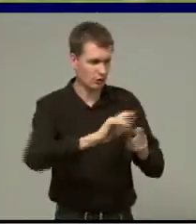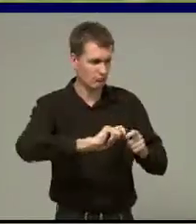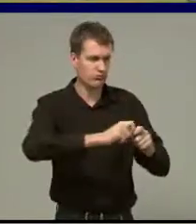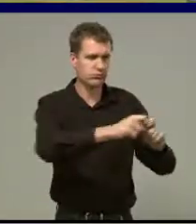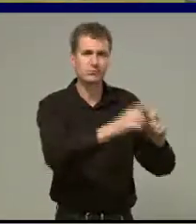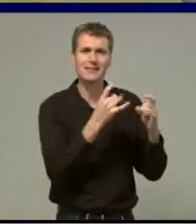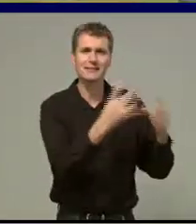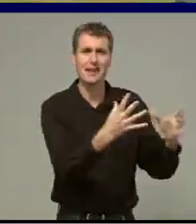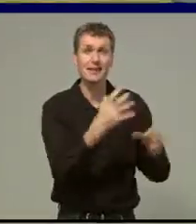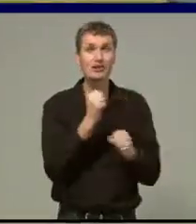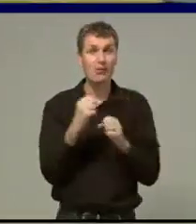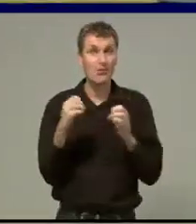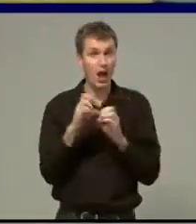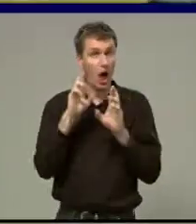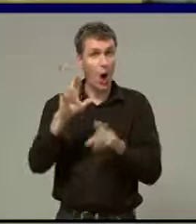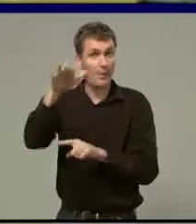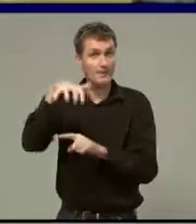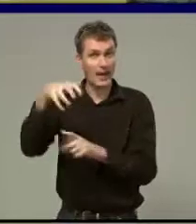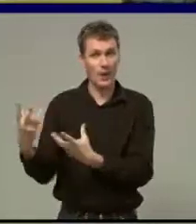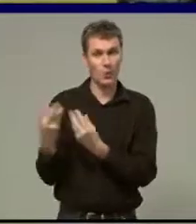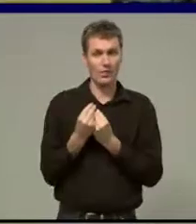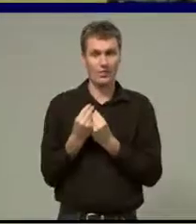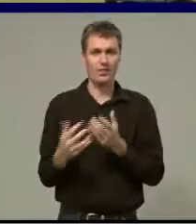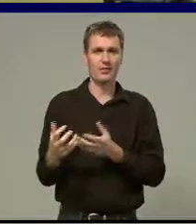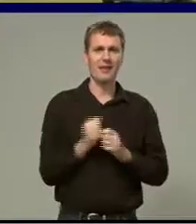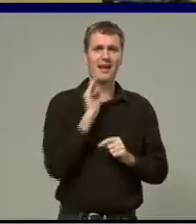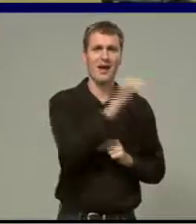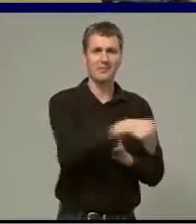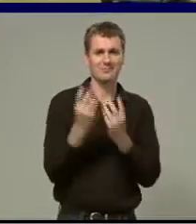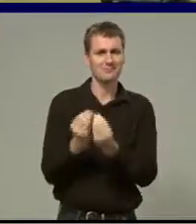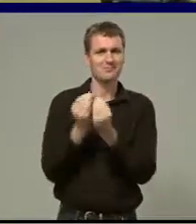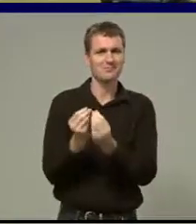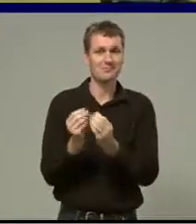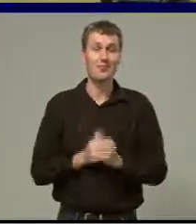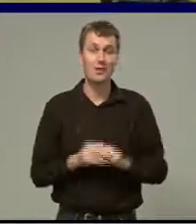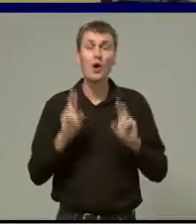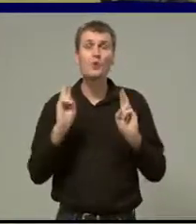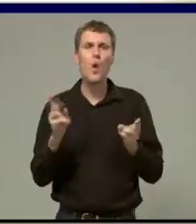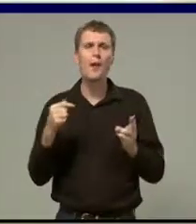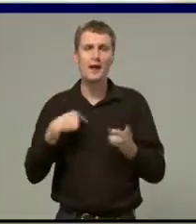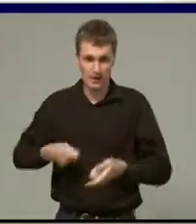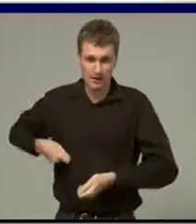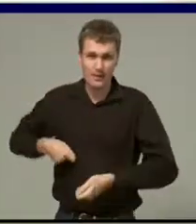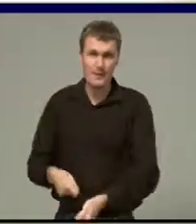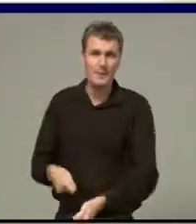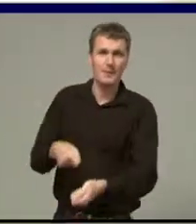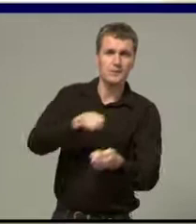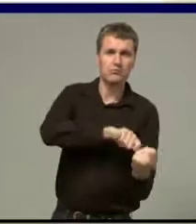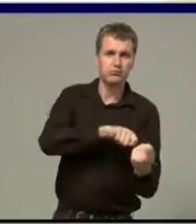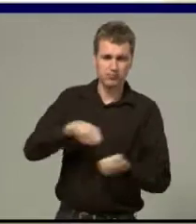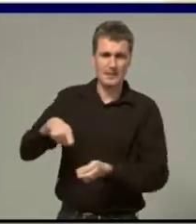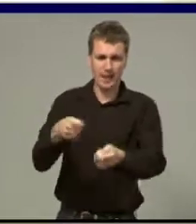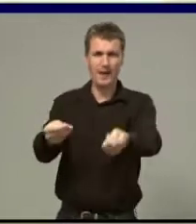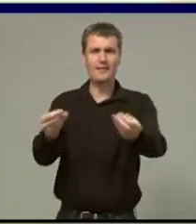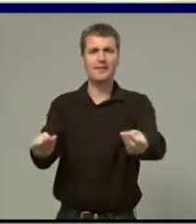Corridor, the Minister is hoping to take that digger home with him as a souvenir. Now normally when you do a sod turning, you do it with a spade, and they give